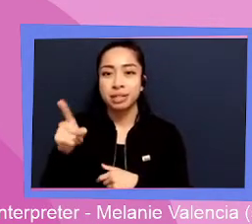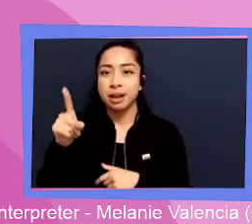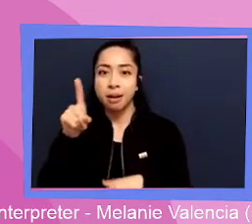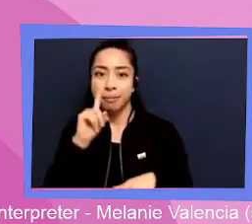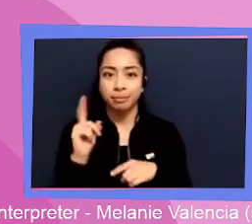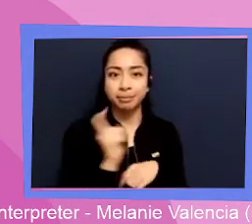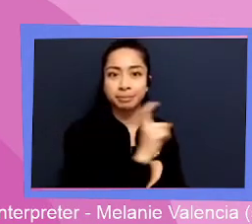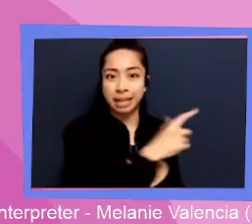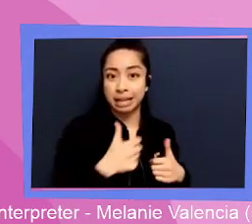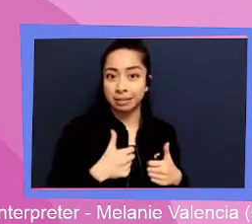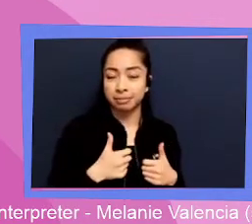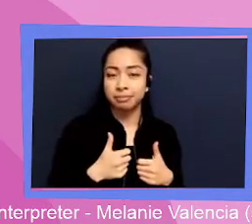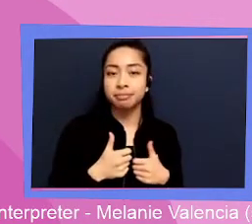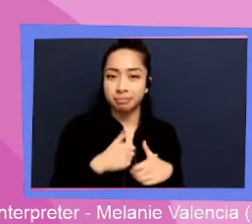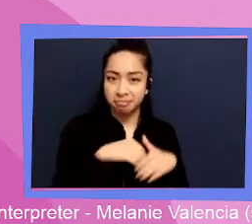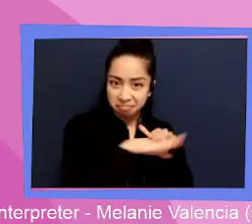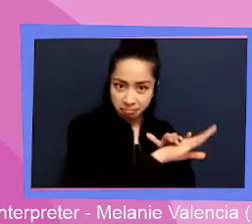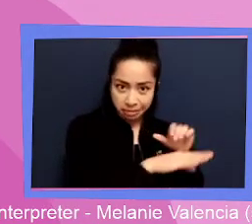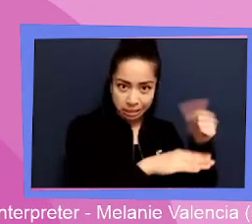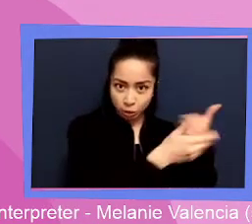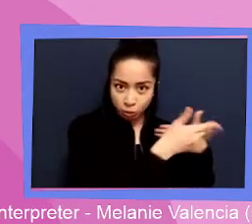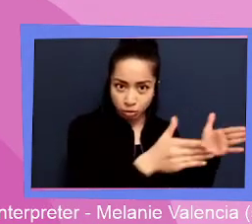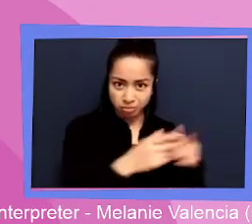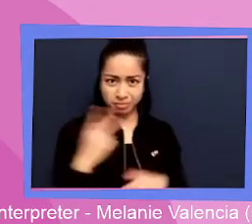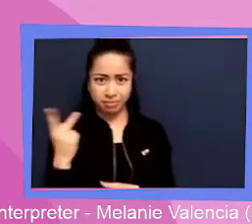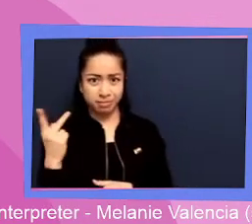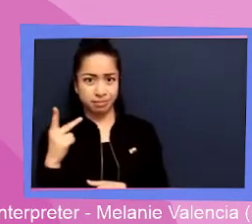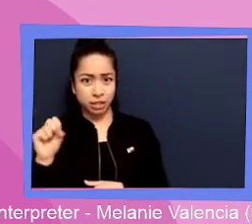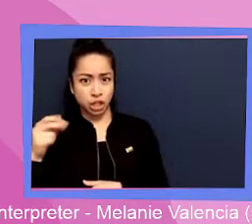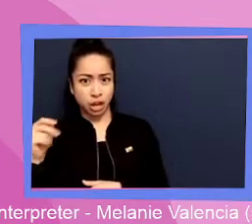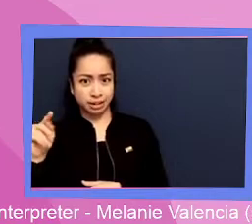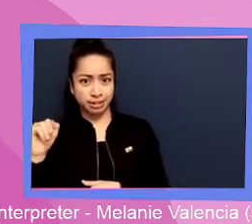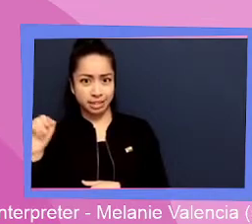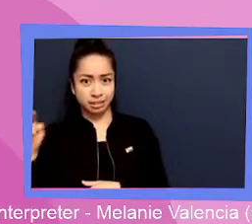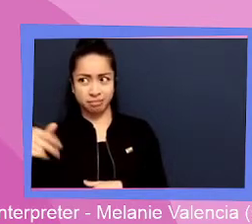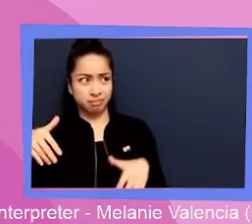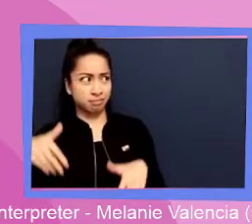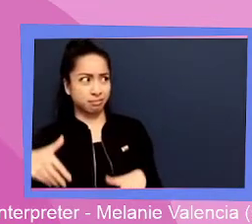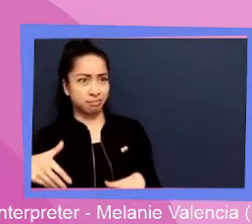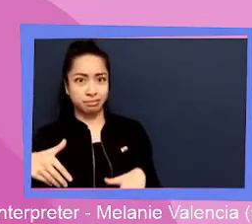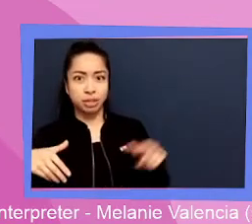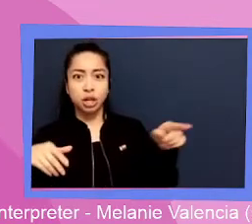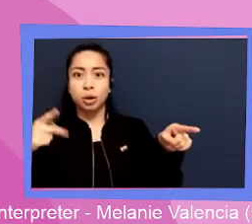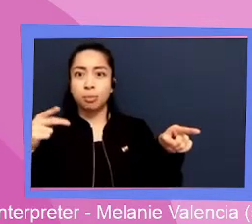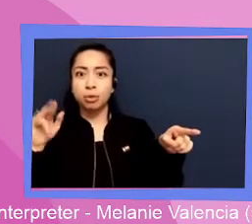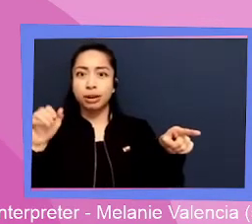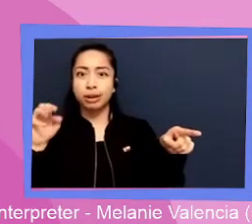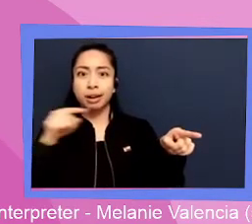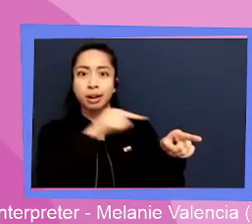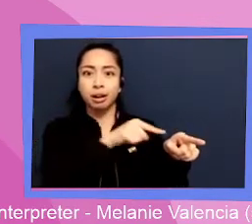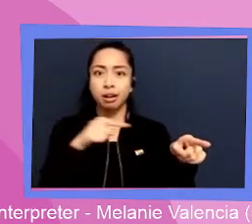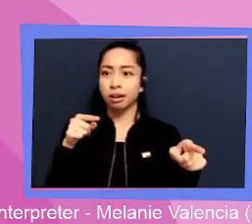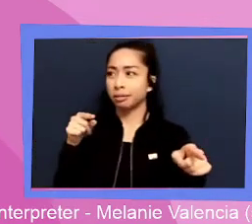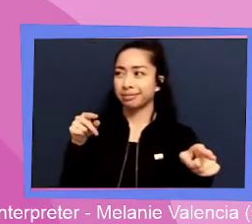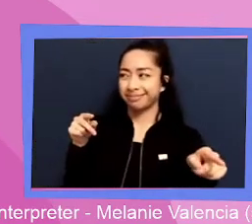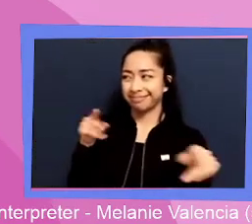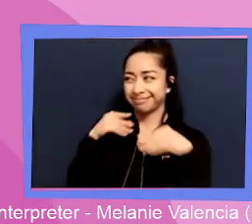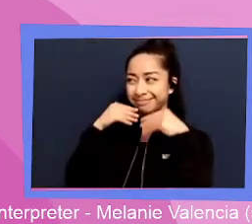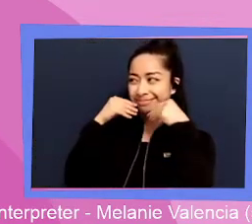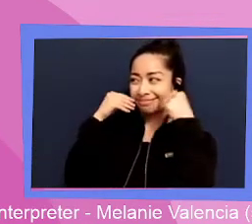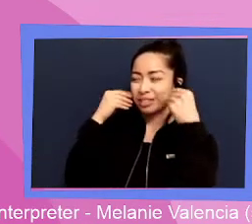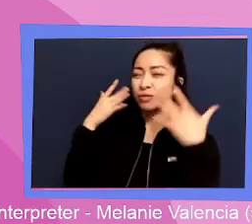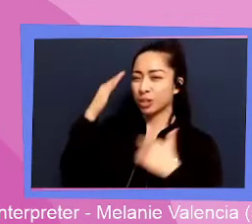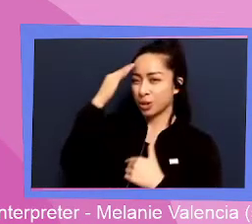room, leaving Shanti and me speechless, and Priam grinning from ear to ear at us as though he knew exactly what Vicky was about